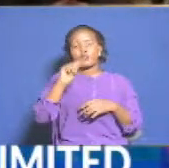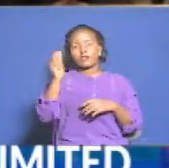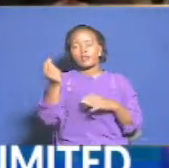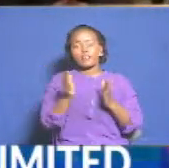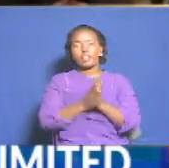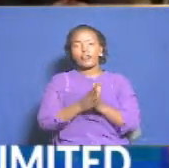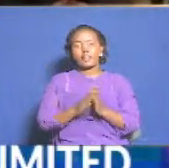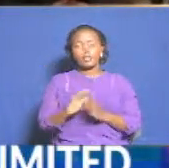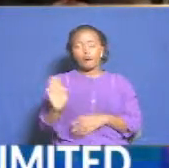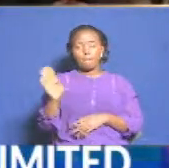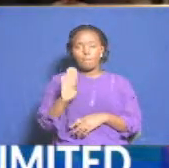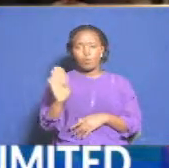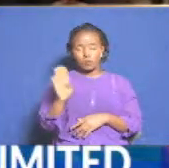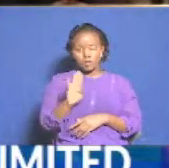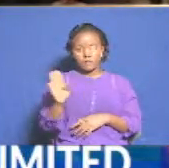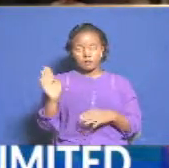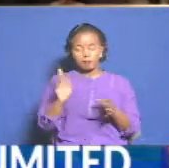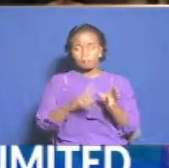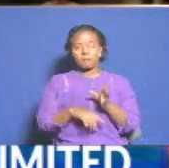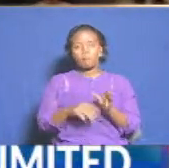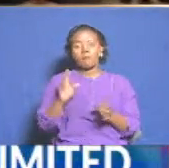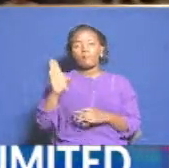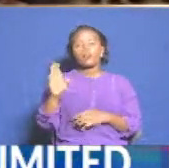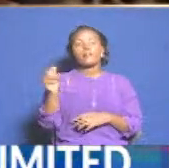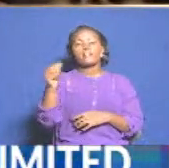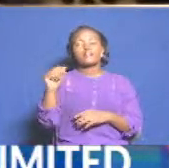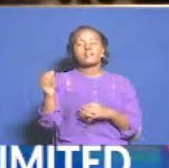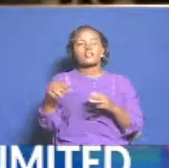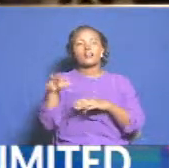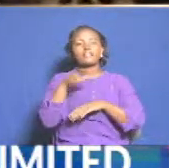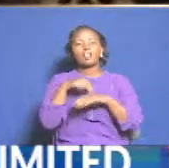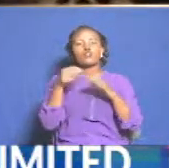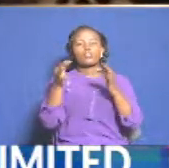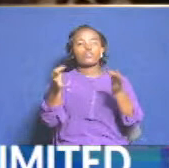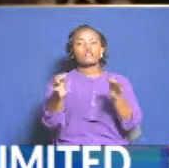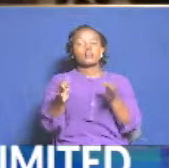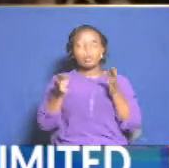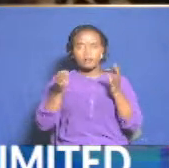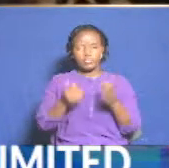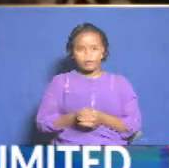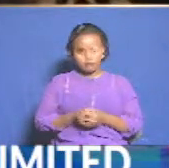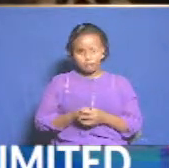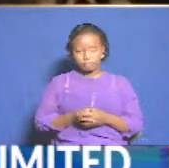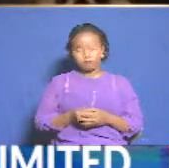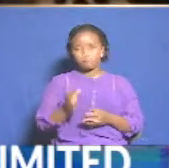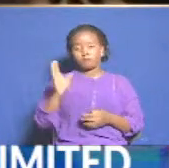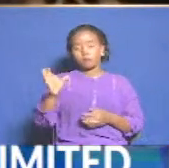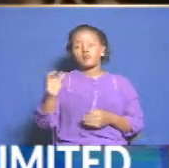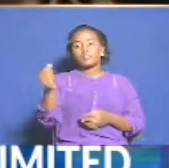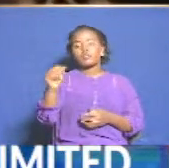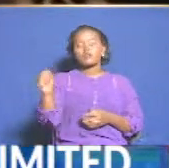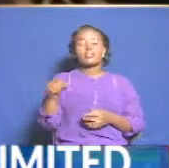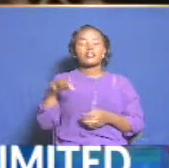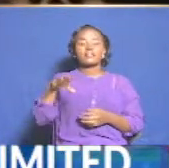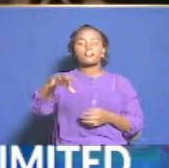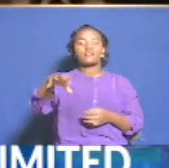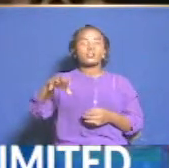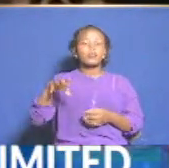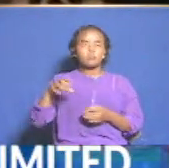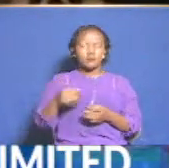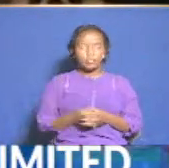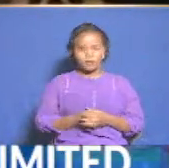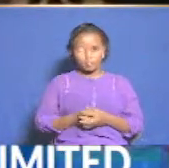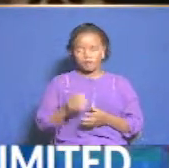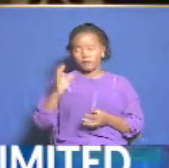Burundi, Cabinet Secretary, National Treasury, Cabinet Secretary, Transport, the